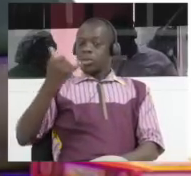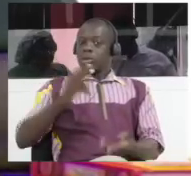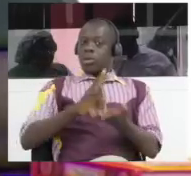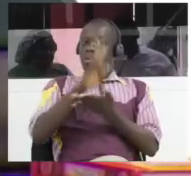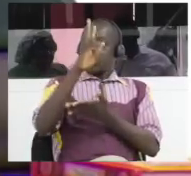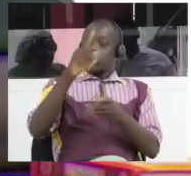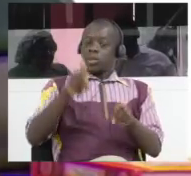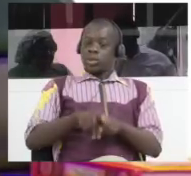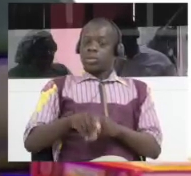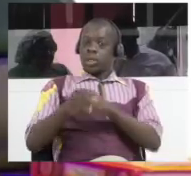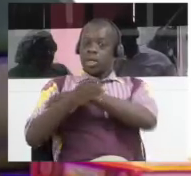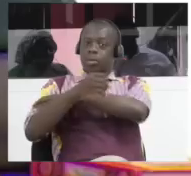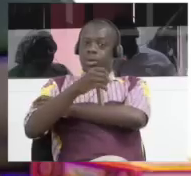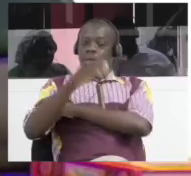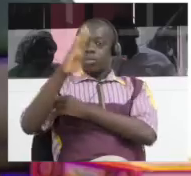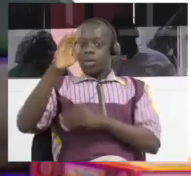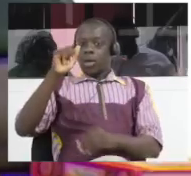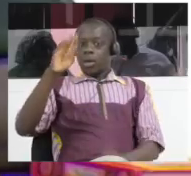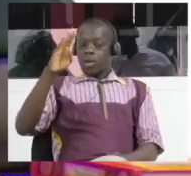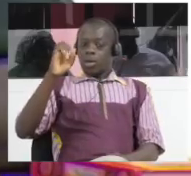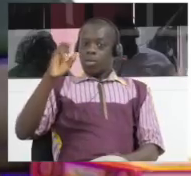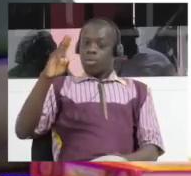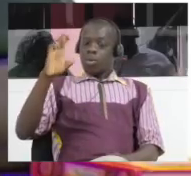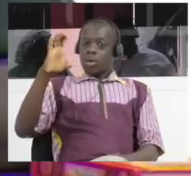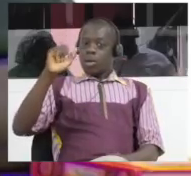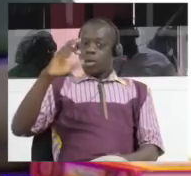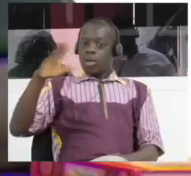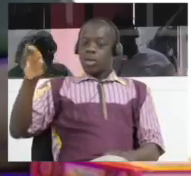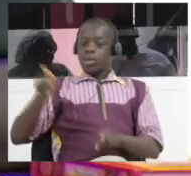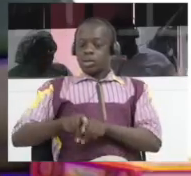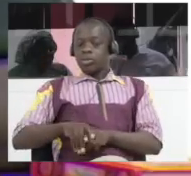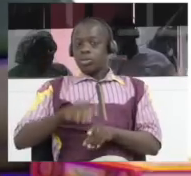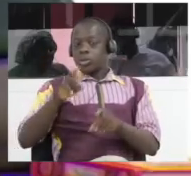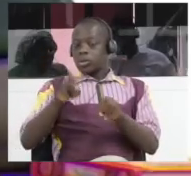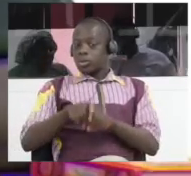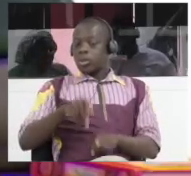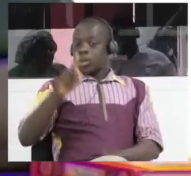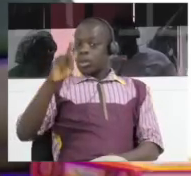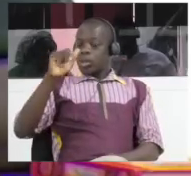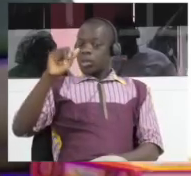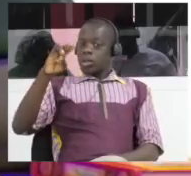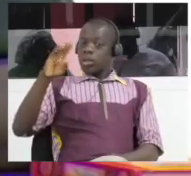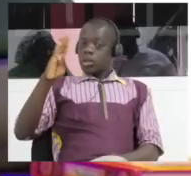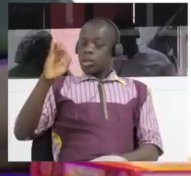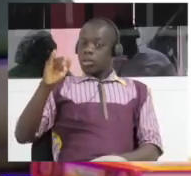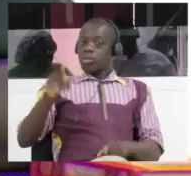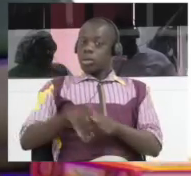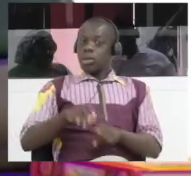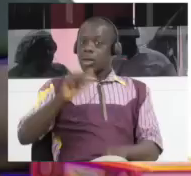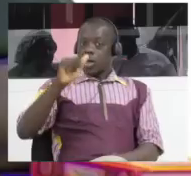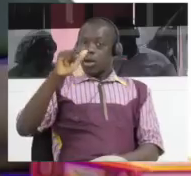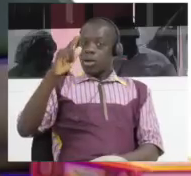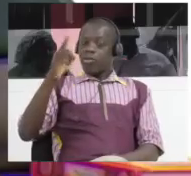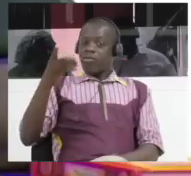as well. That is Captain Babukar Jata. Captain Wilson, Captain Kambi, and Lieutenant